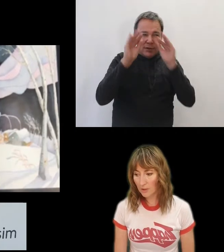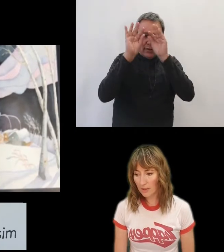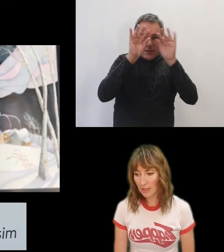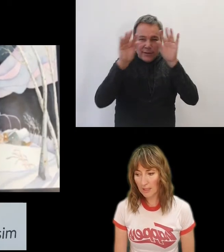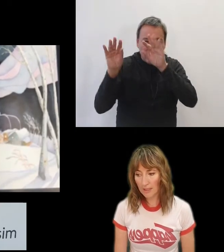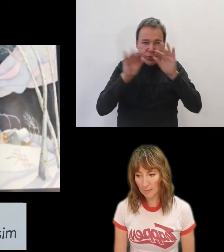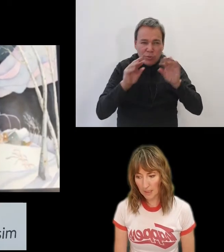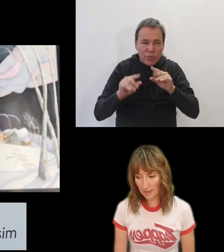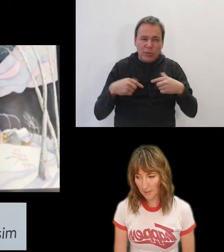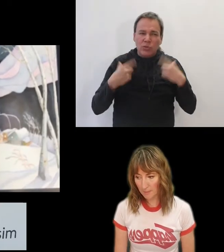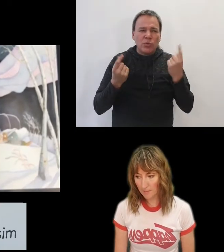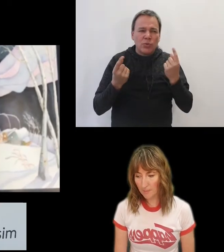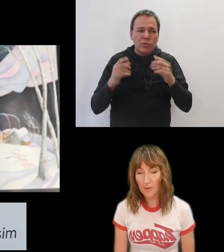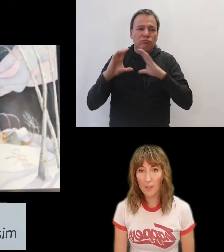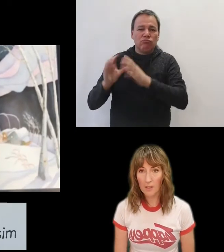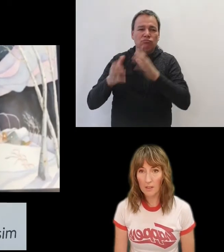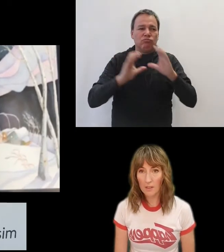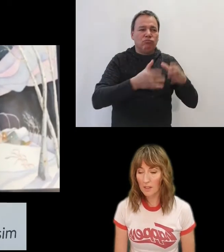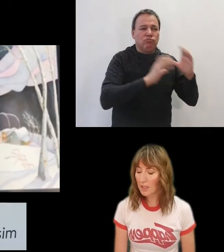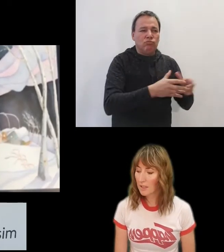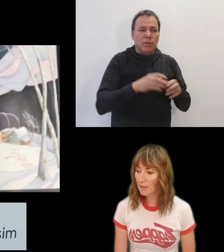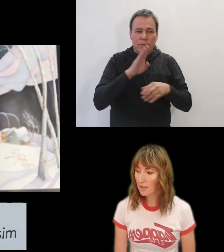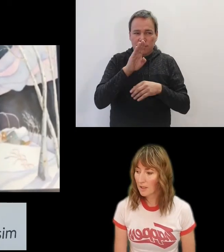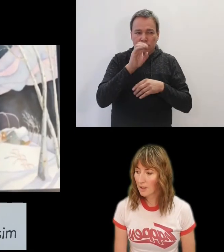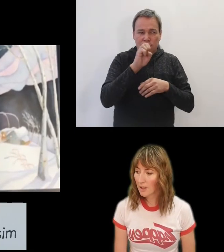Puwasugan usizi pisim.